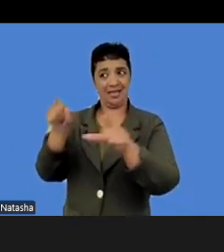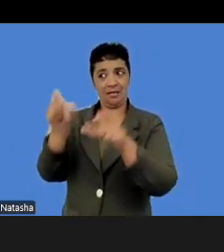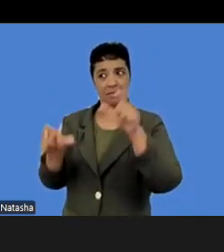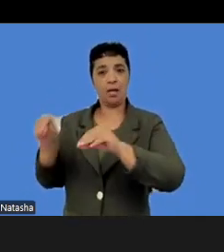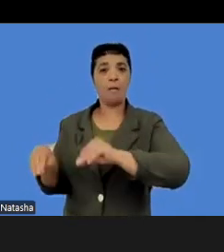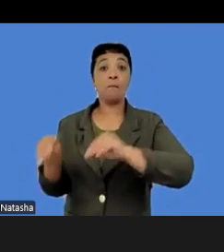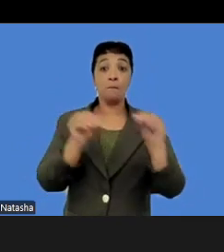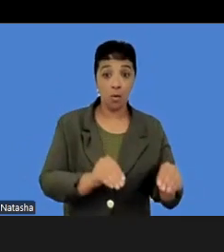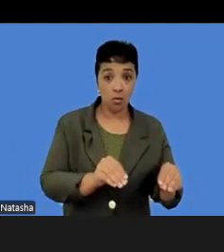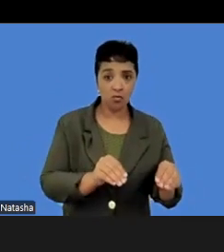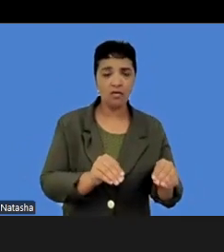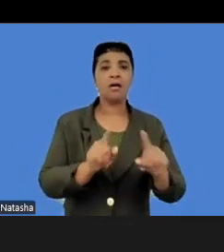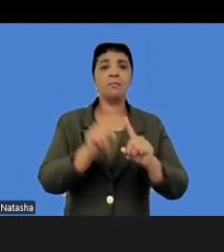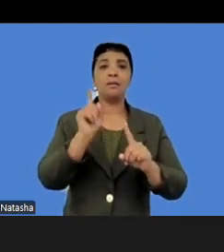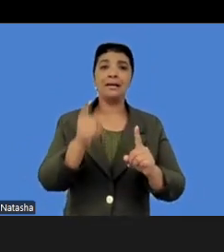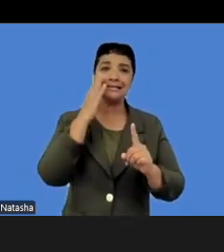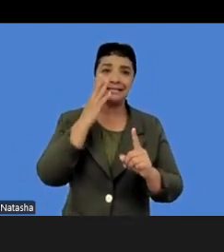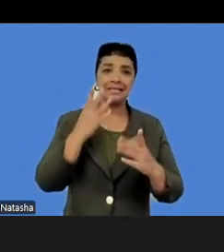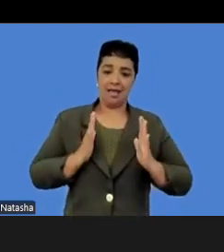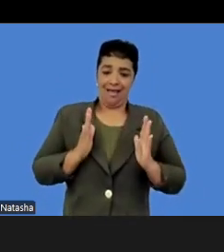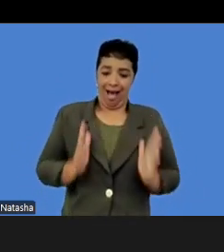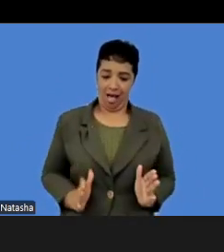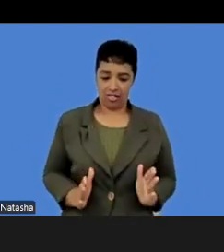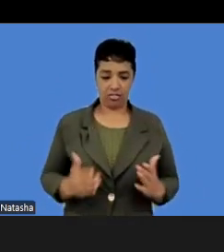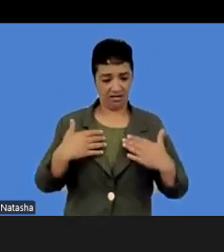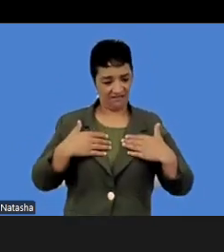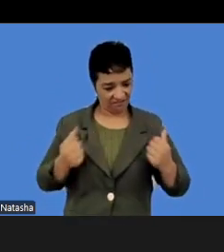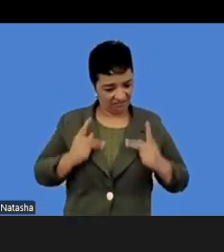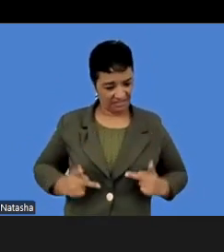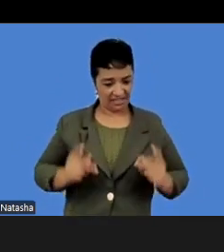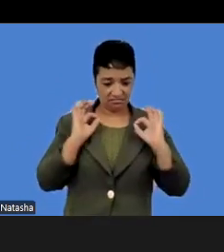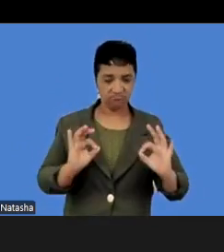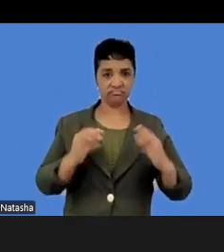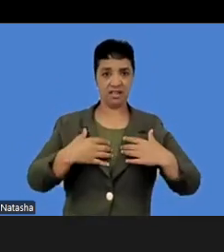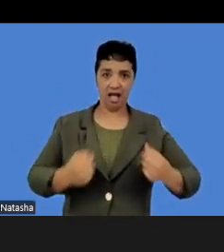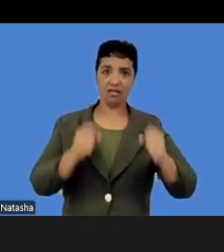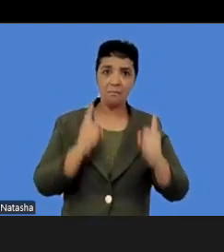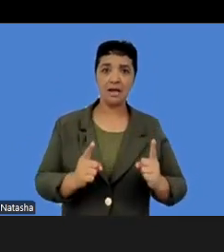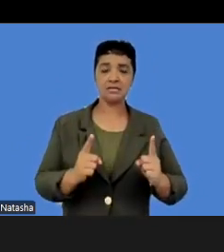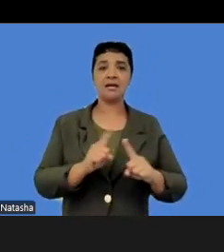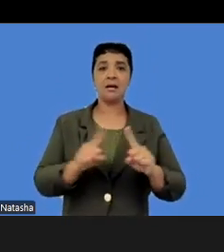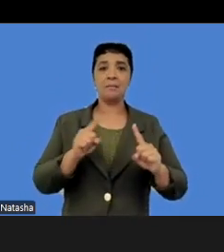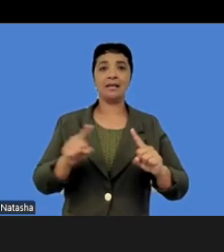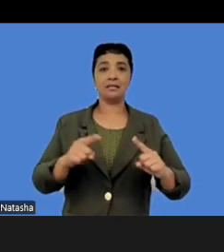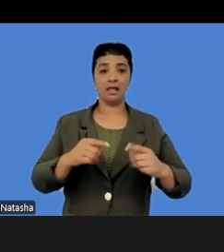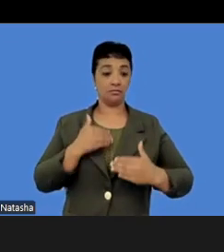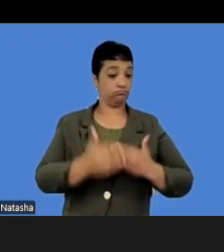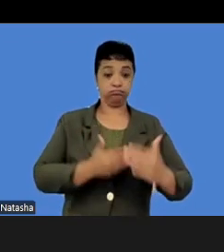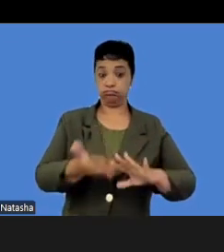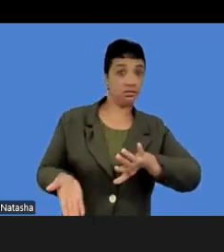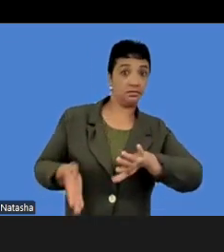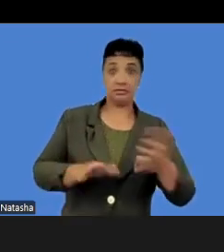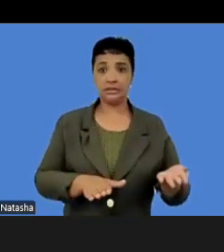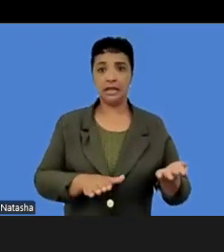pay attention to their physical health, these were mental health care users who then ended up passing on due to